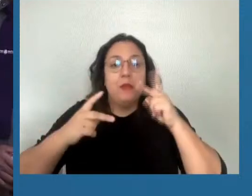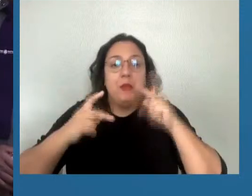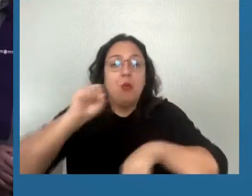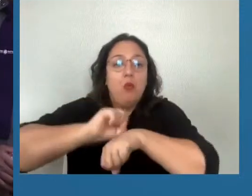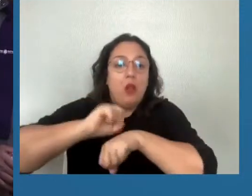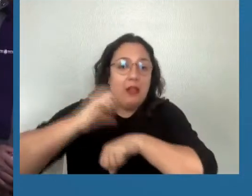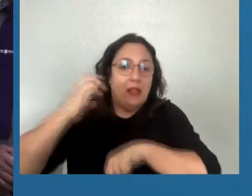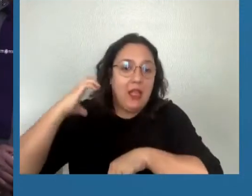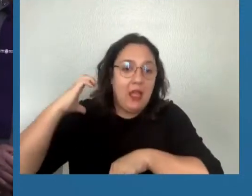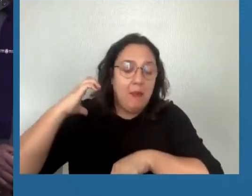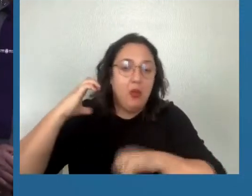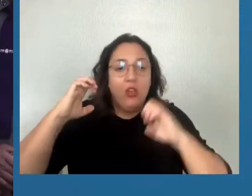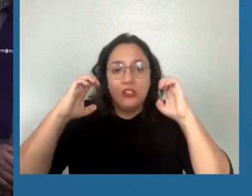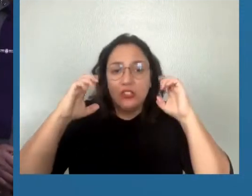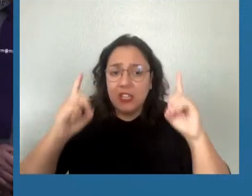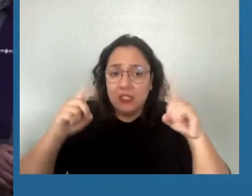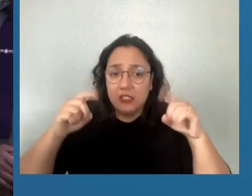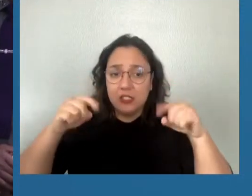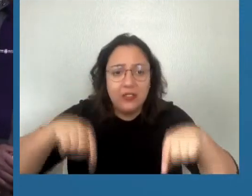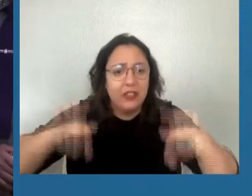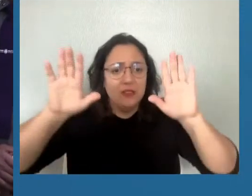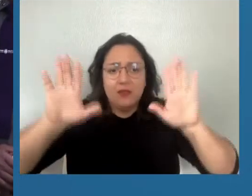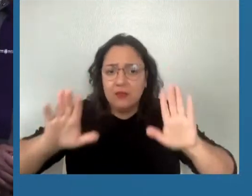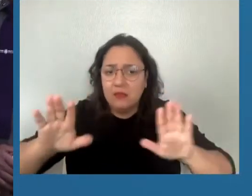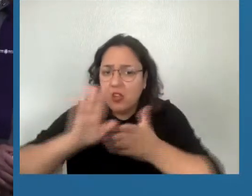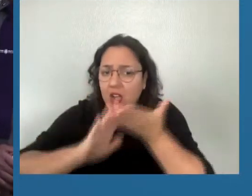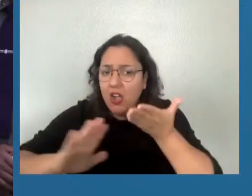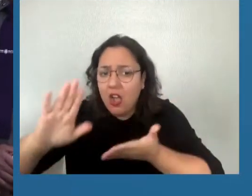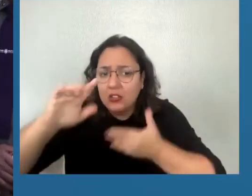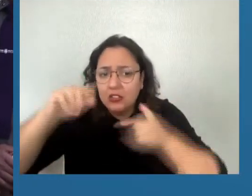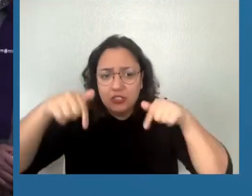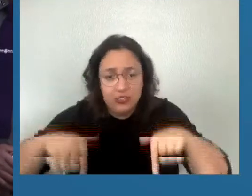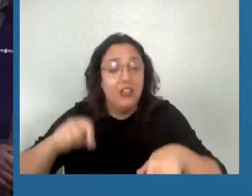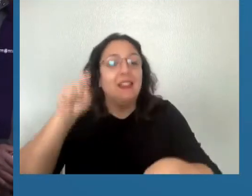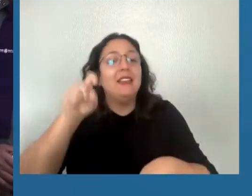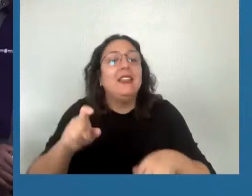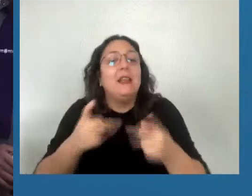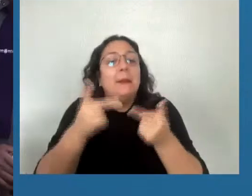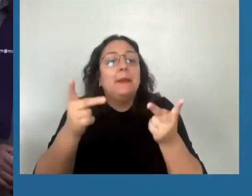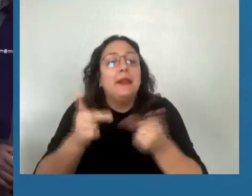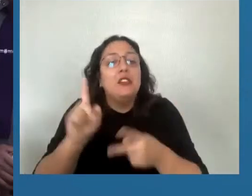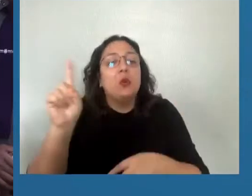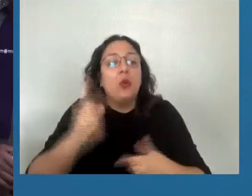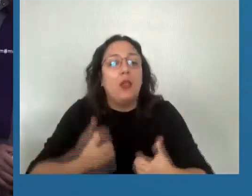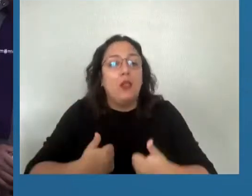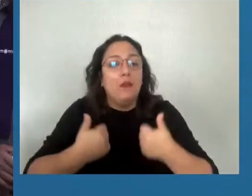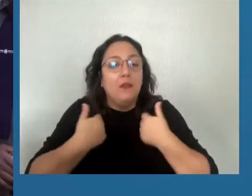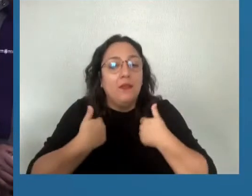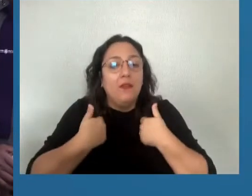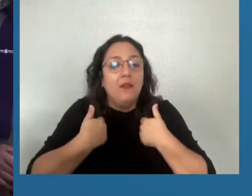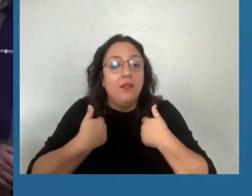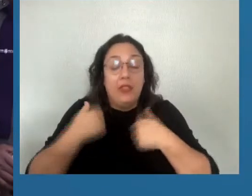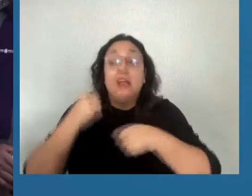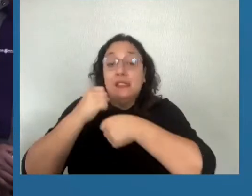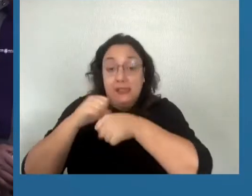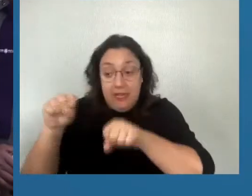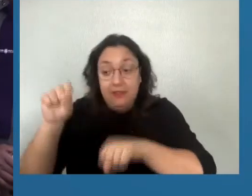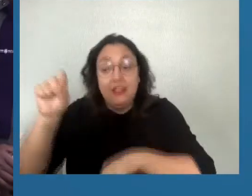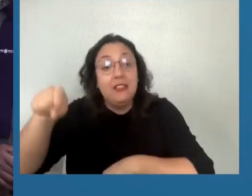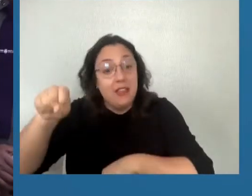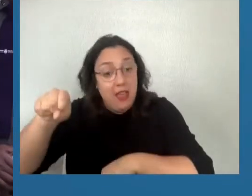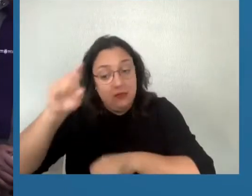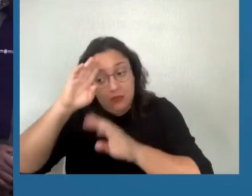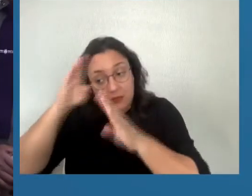phenomenal colleges here who want to stay. They need a place to live. So as we focus on safety, that's here, but also if I can drive